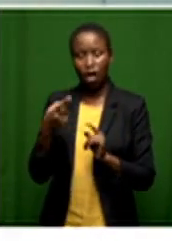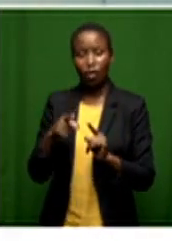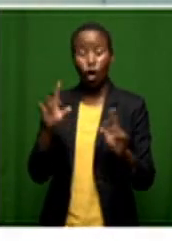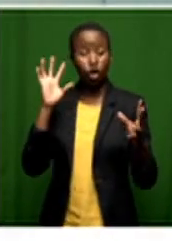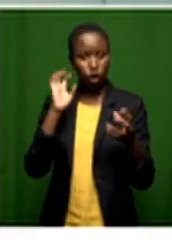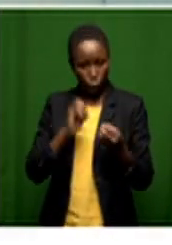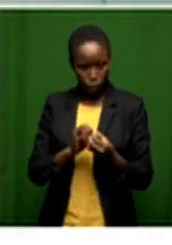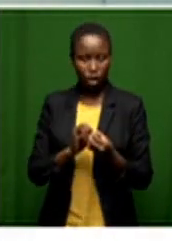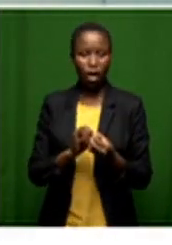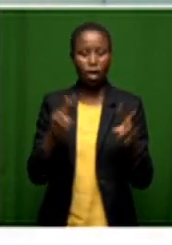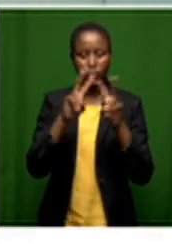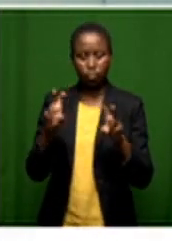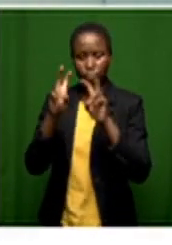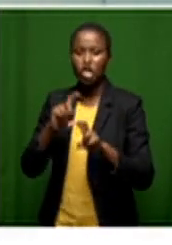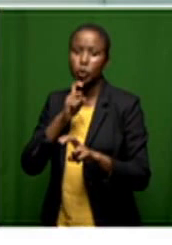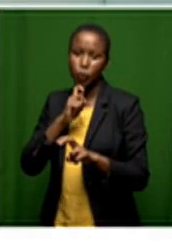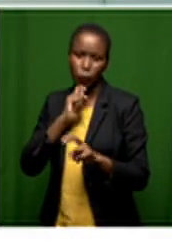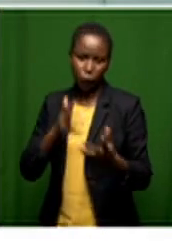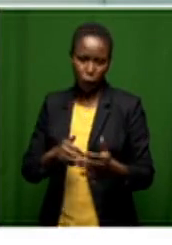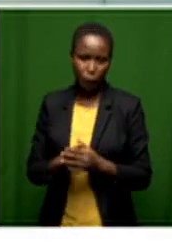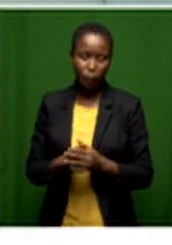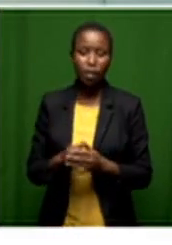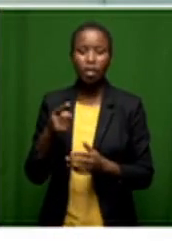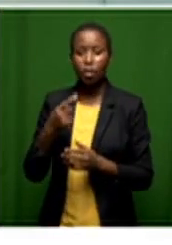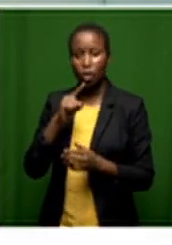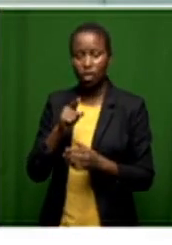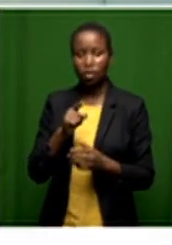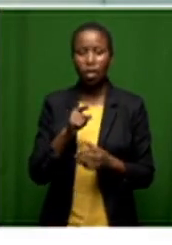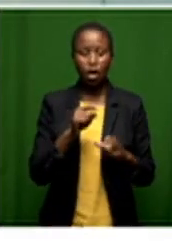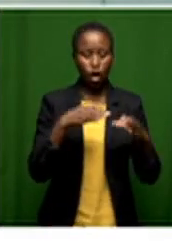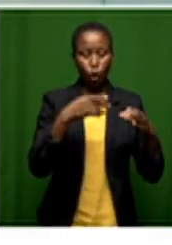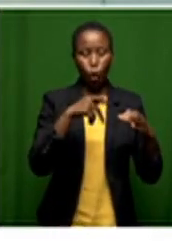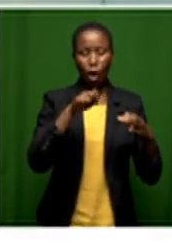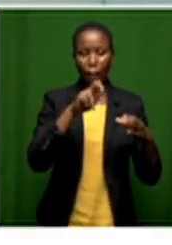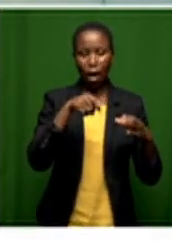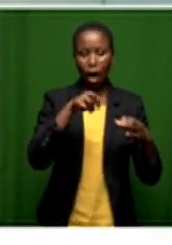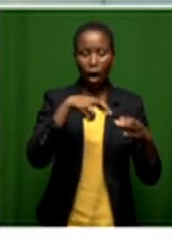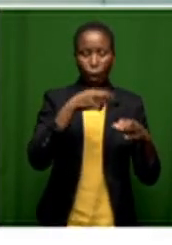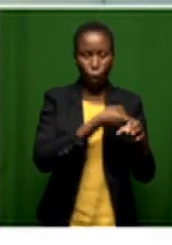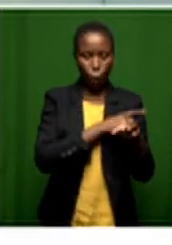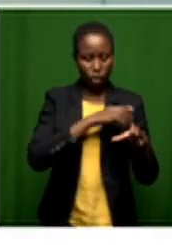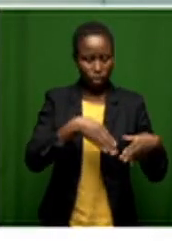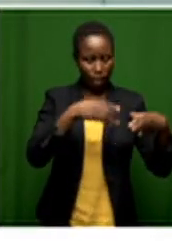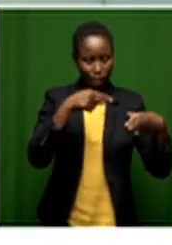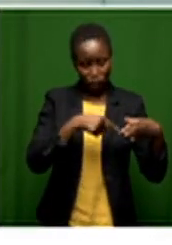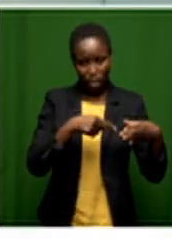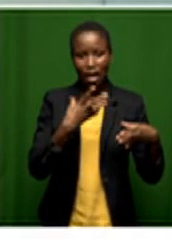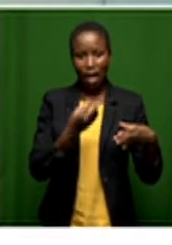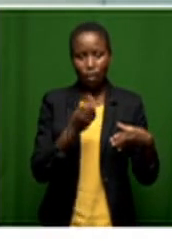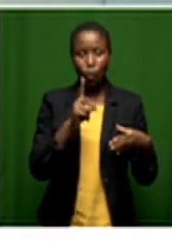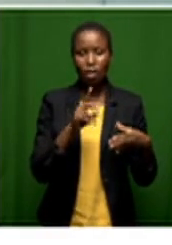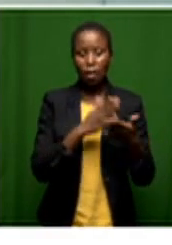mix. Nuclear, which is the Eskom Kubo power station, typically contributes about 5% of the energy